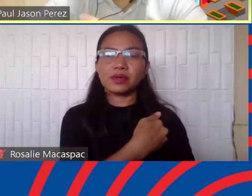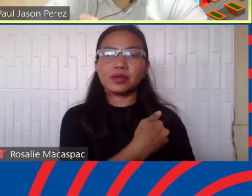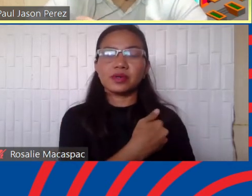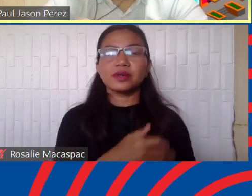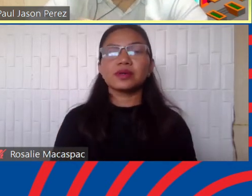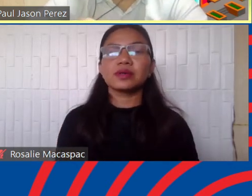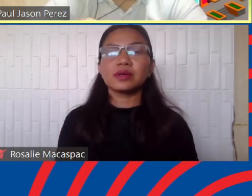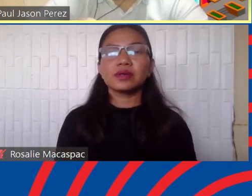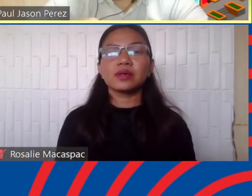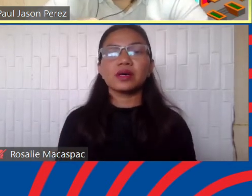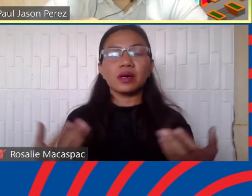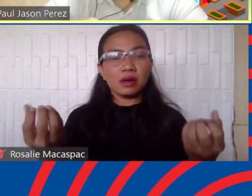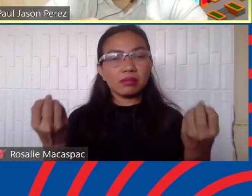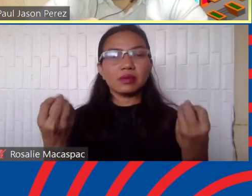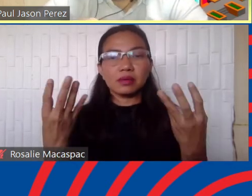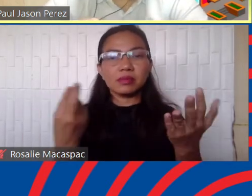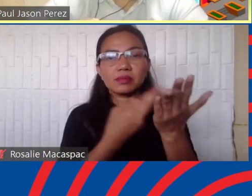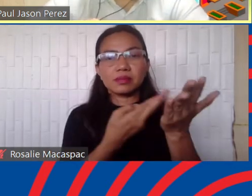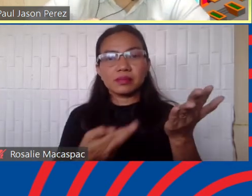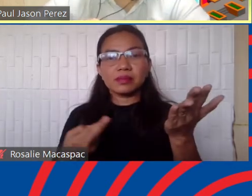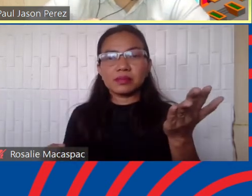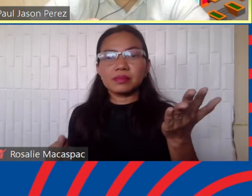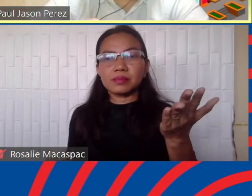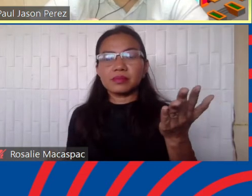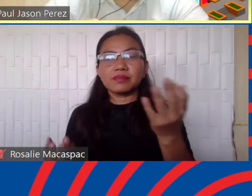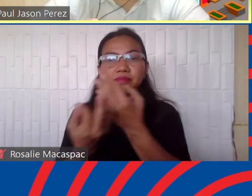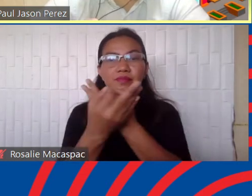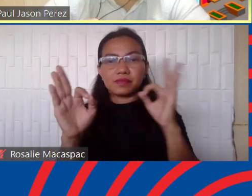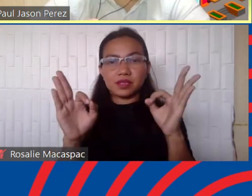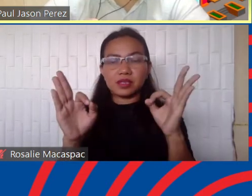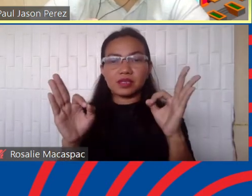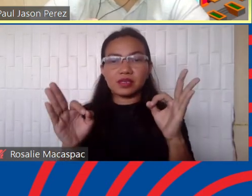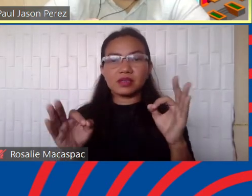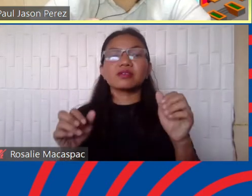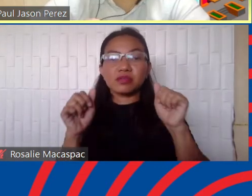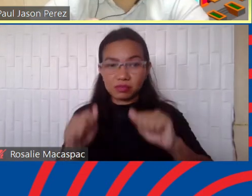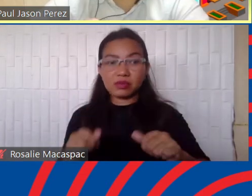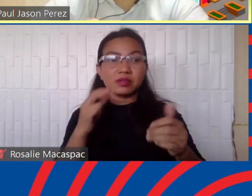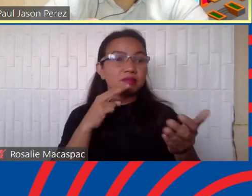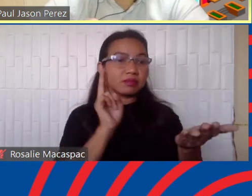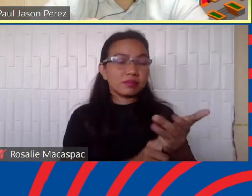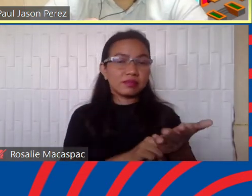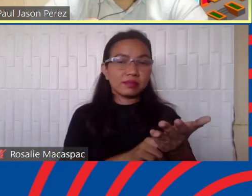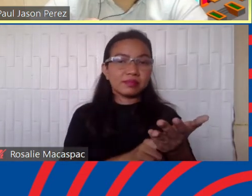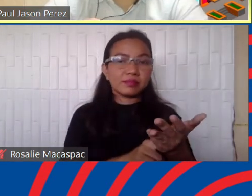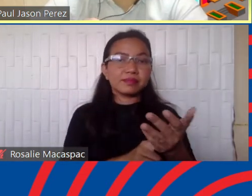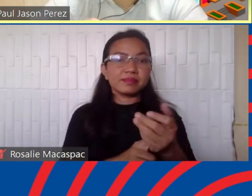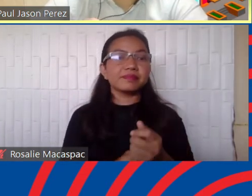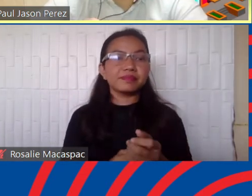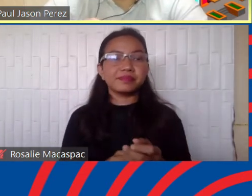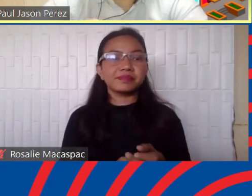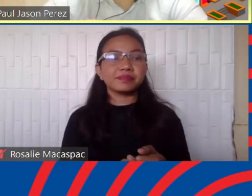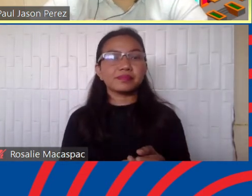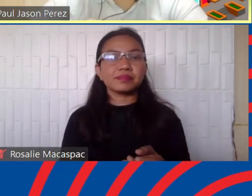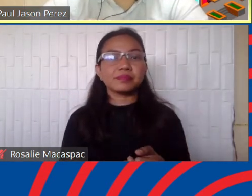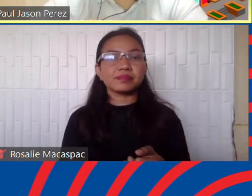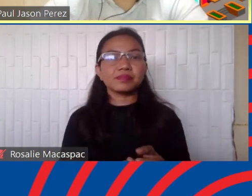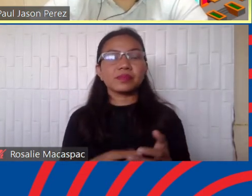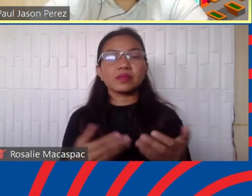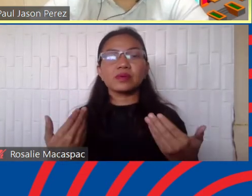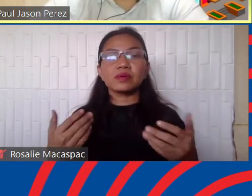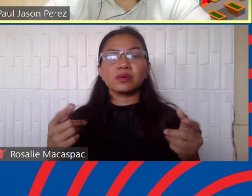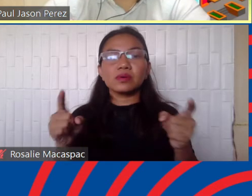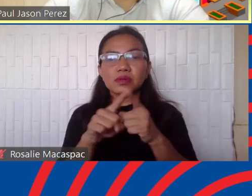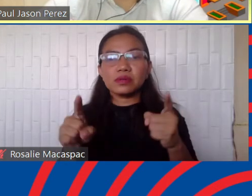a lot of their resources are free. So you can sign up for that. And then there's